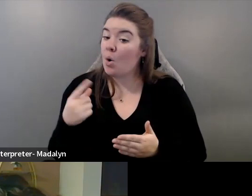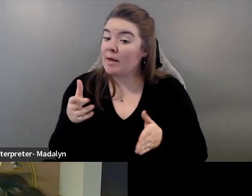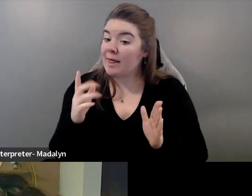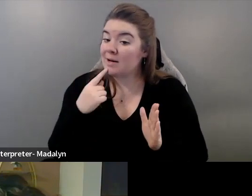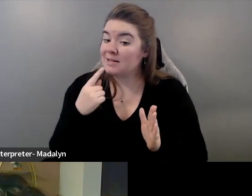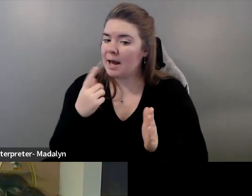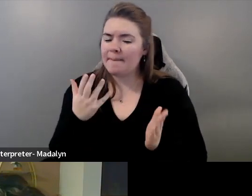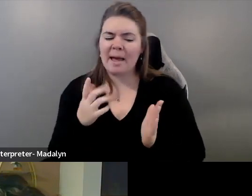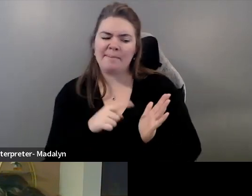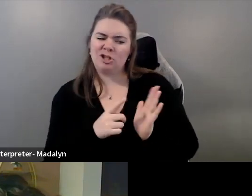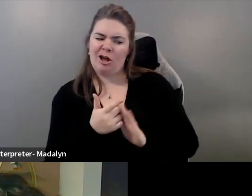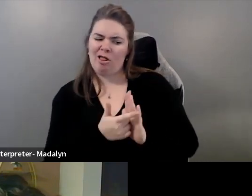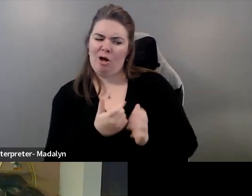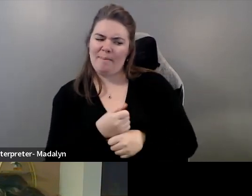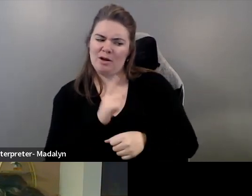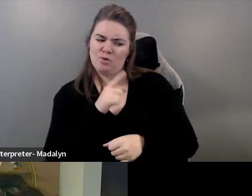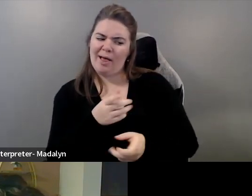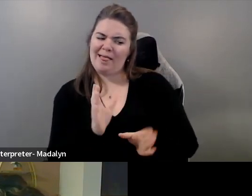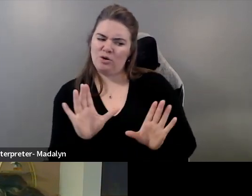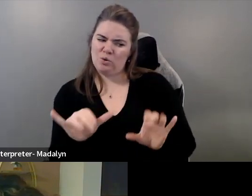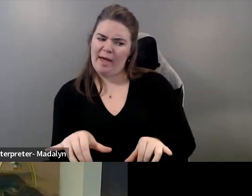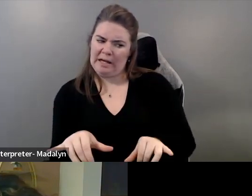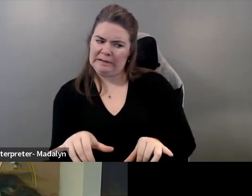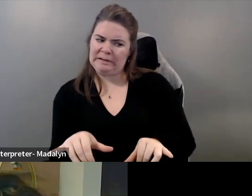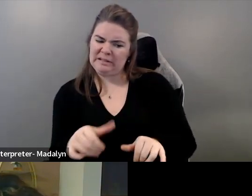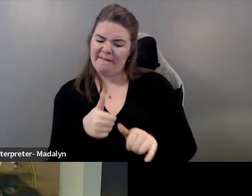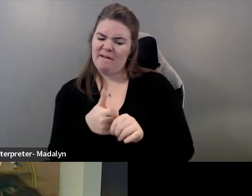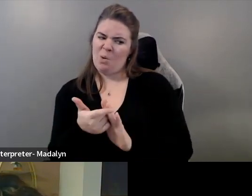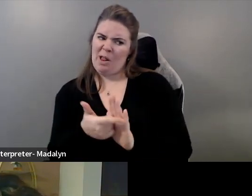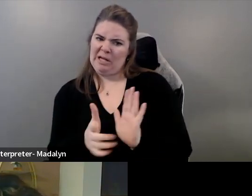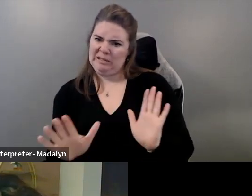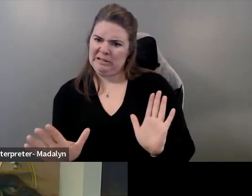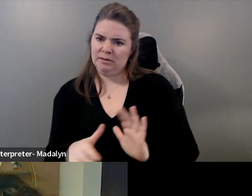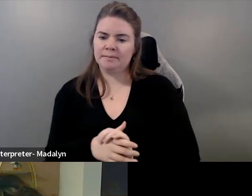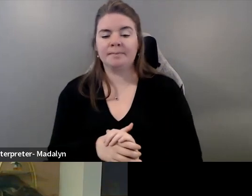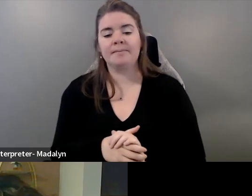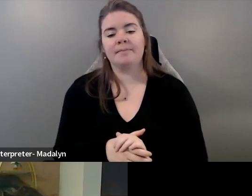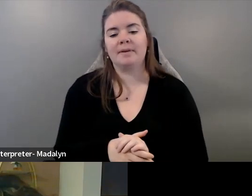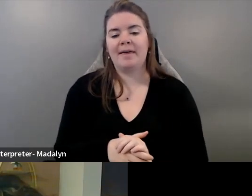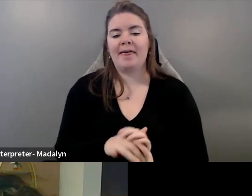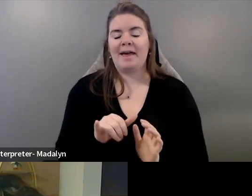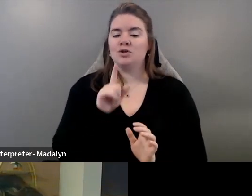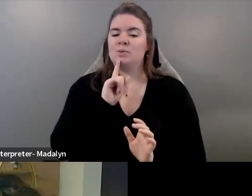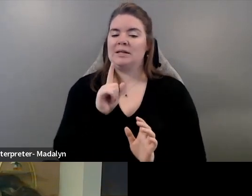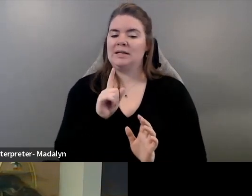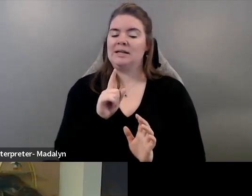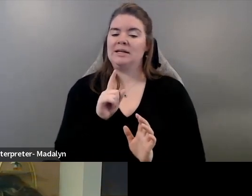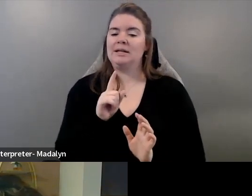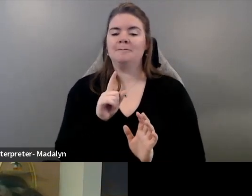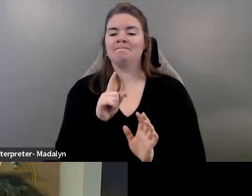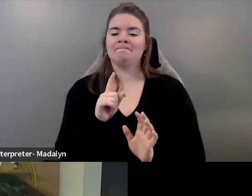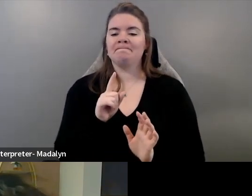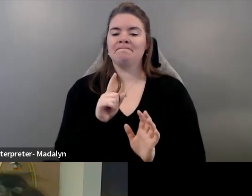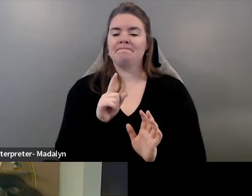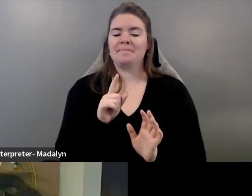the law and make sure that you're allowed to do that according to the law, which is a very subtle difference. It's very nuanced, but it's important because the